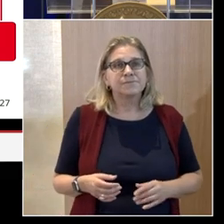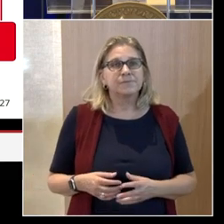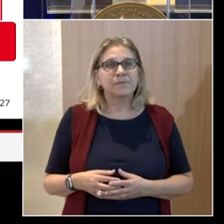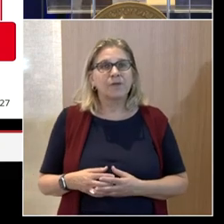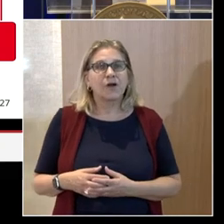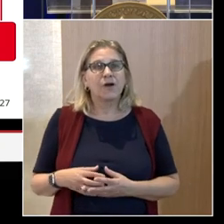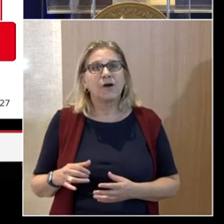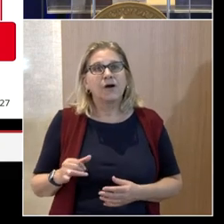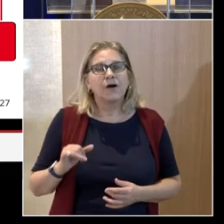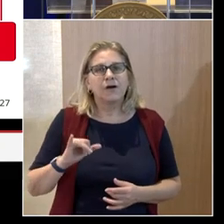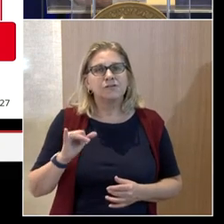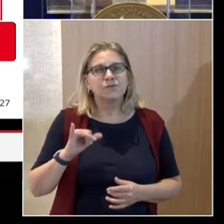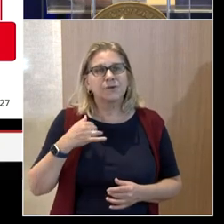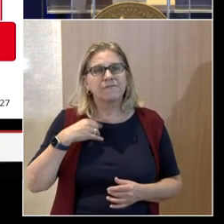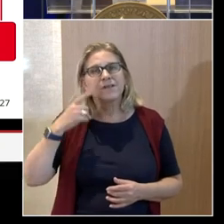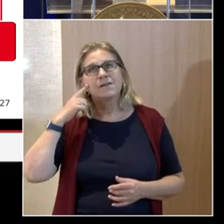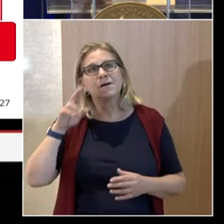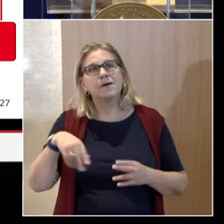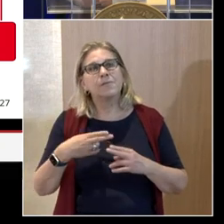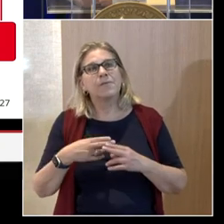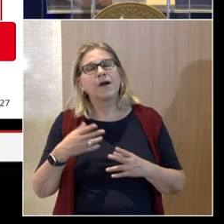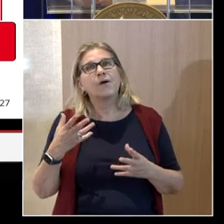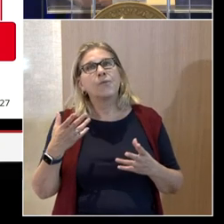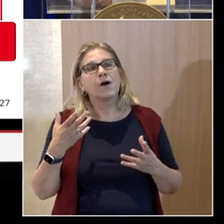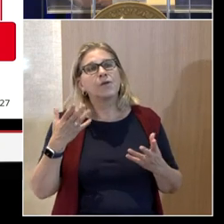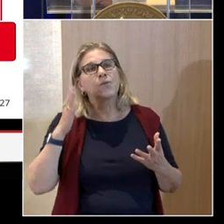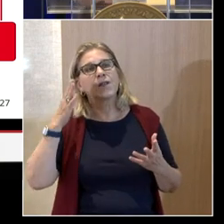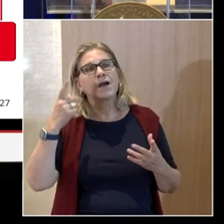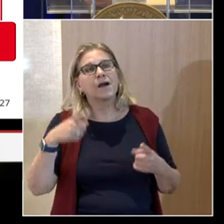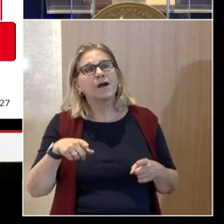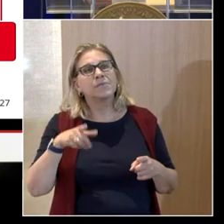what does it mean if we only do a little bit, if we don't make big moves?